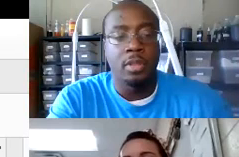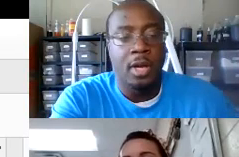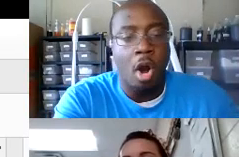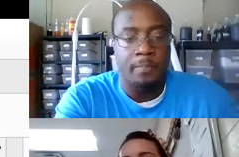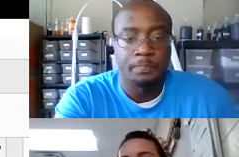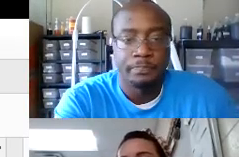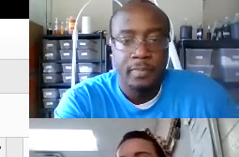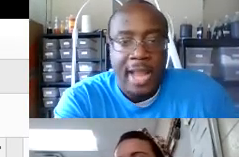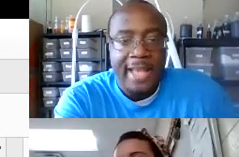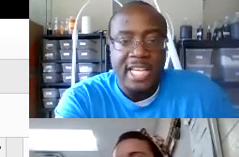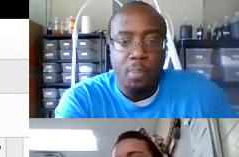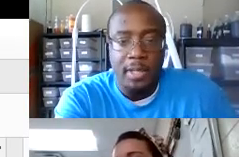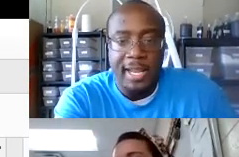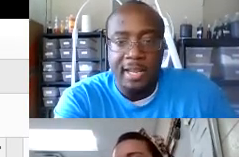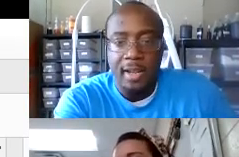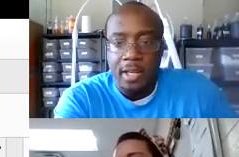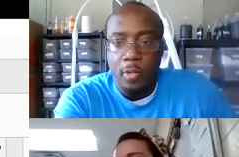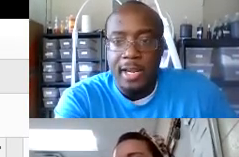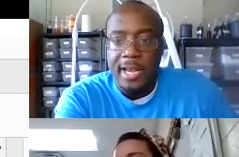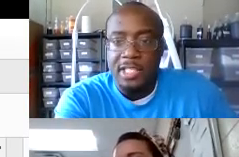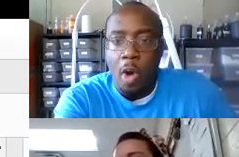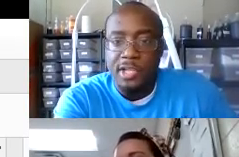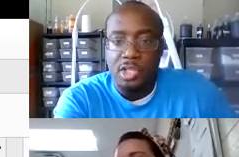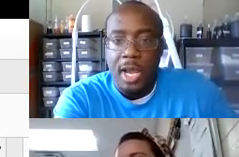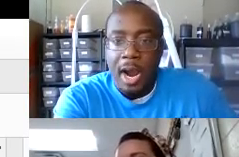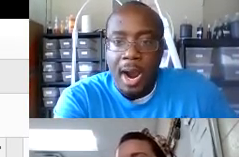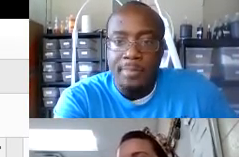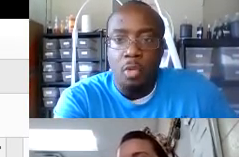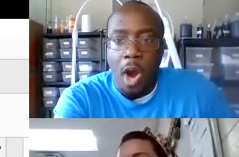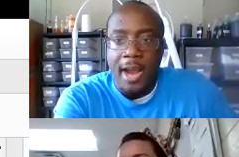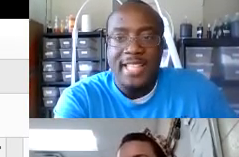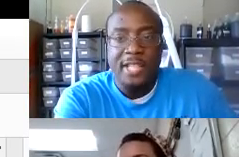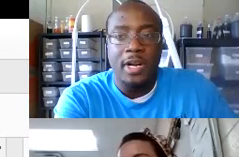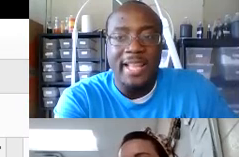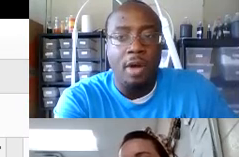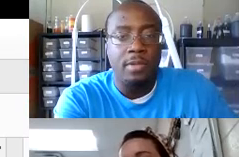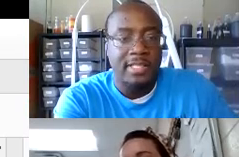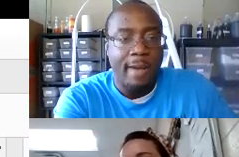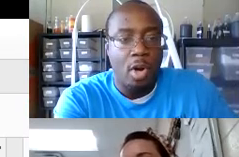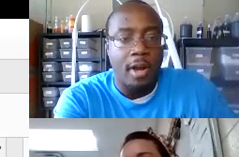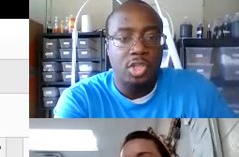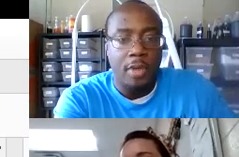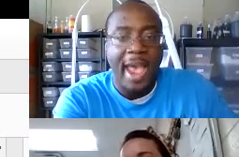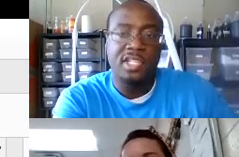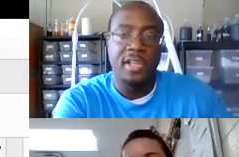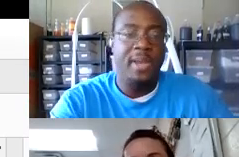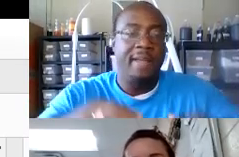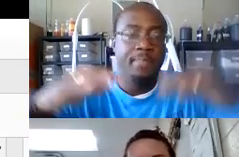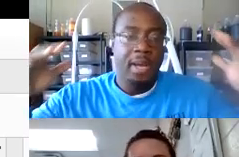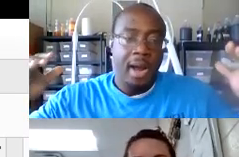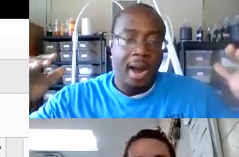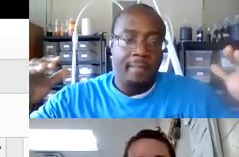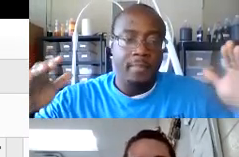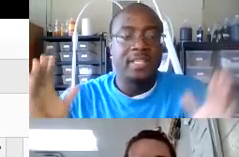up through the garden. Access port lid, the wing nuts, the washers, the rods, that's what allows the tower garden to actually